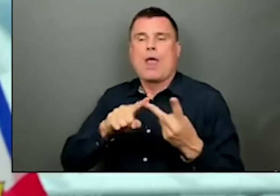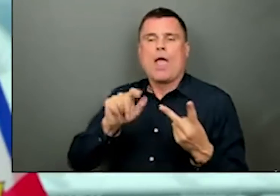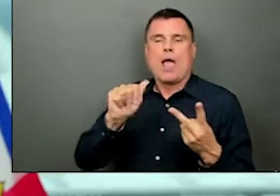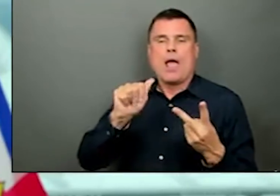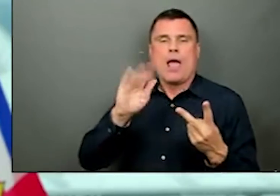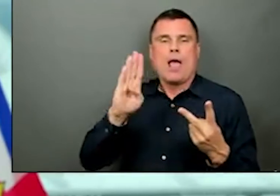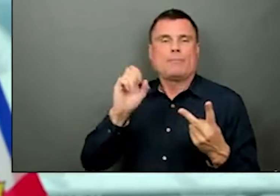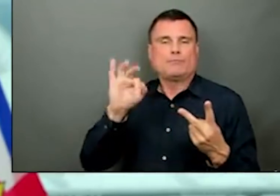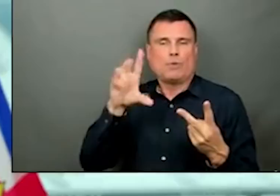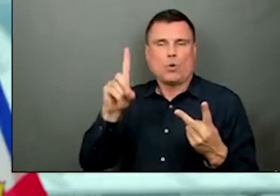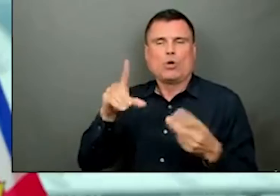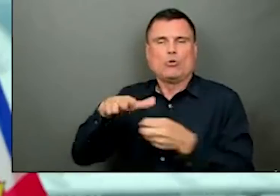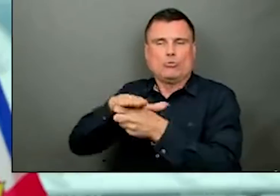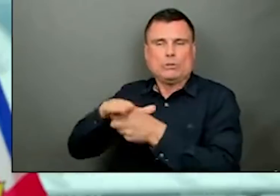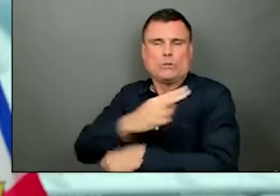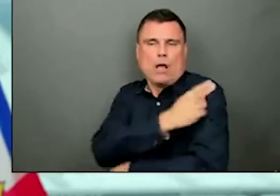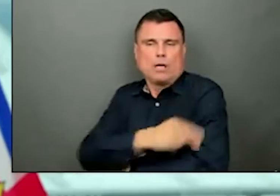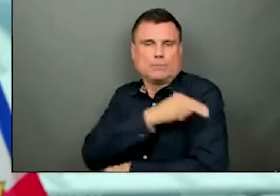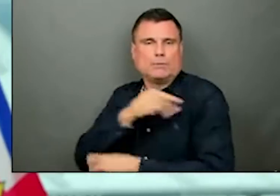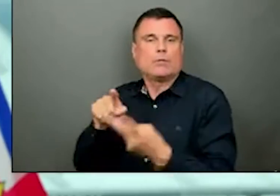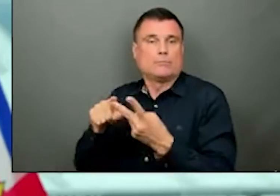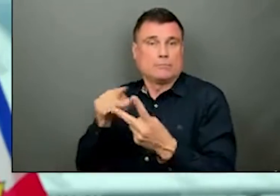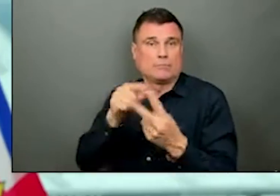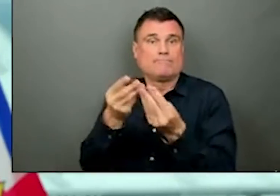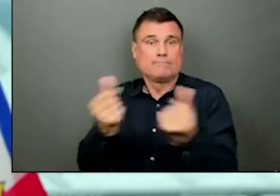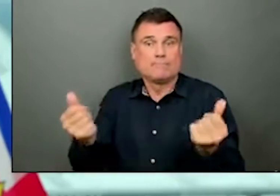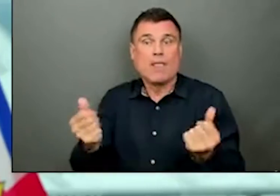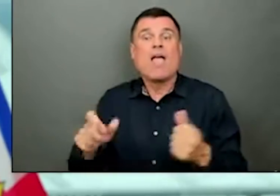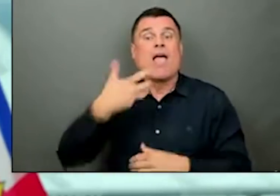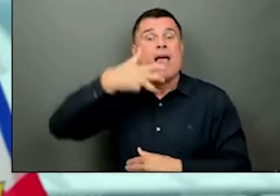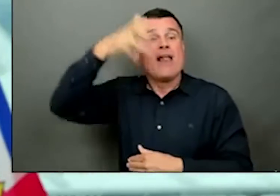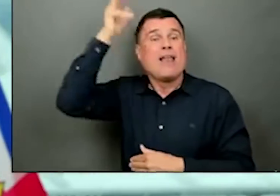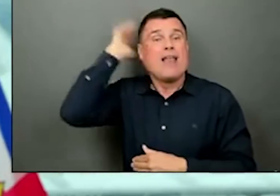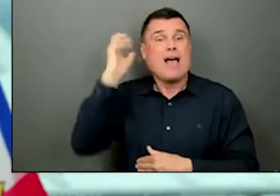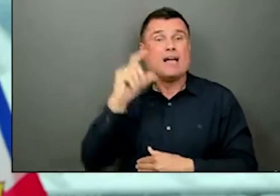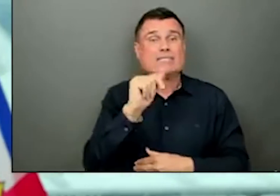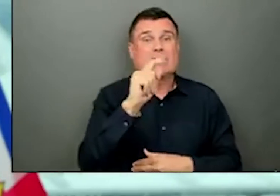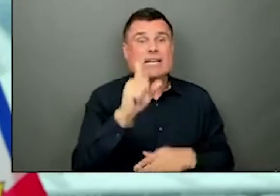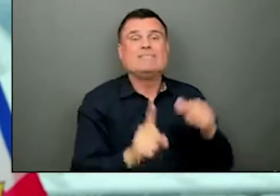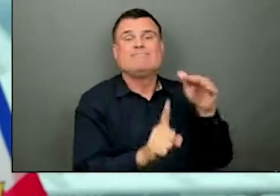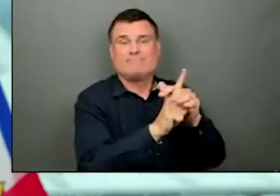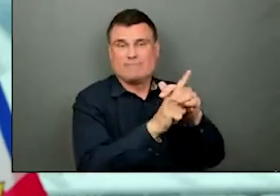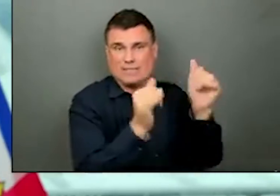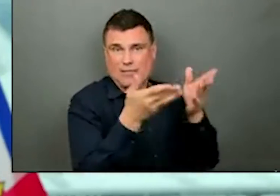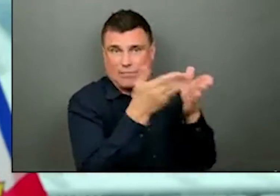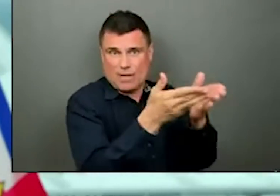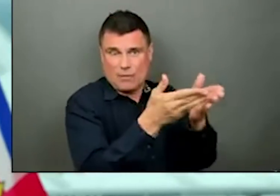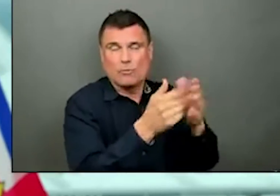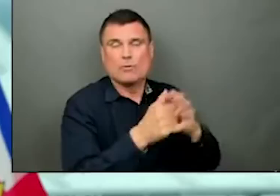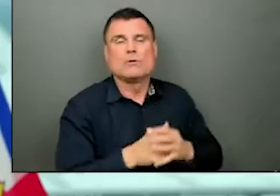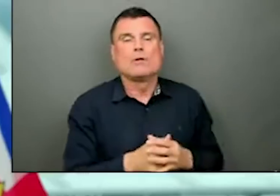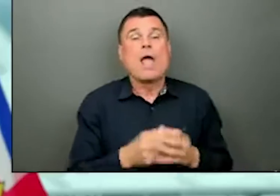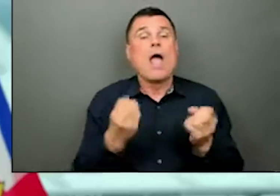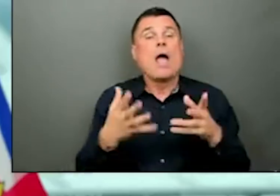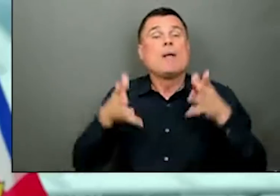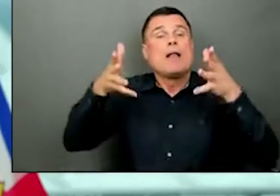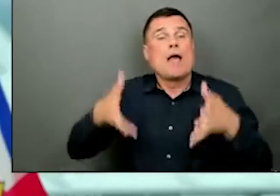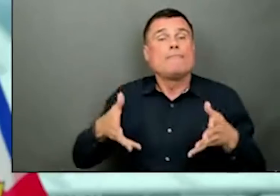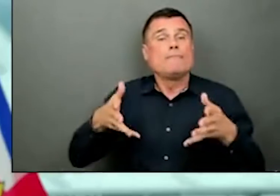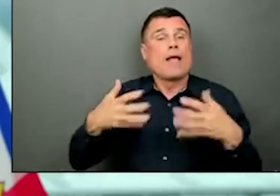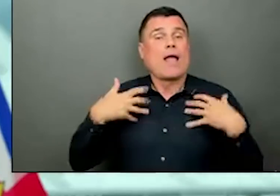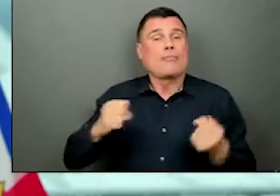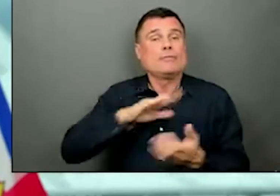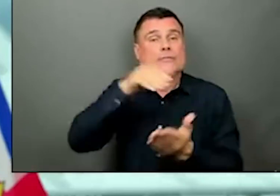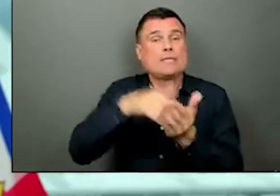care, assisted living or independent living, and 3 in acute care. Over this past weekend, we've had 15